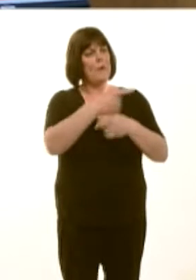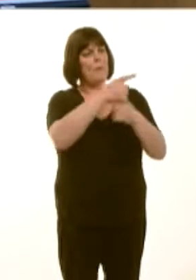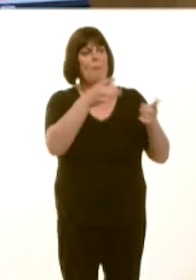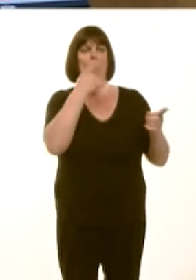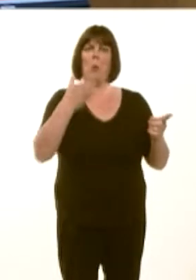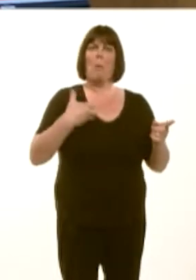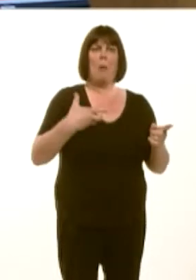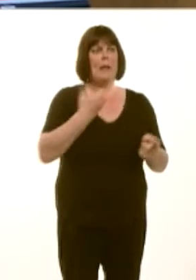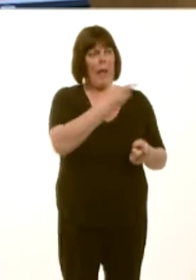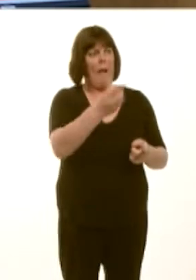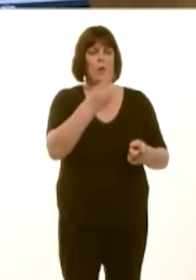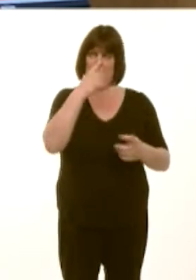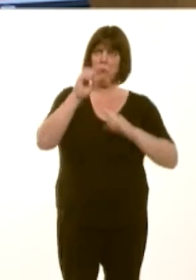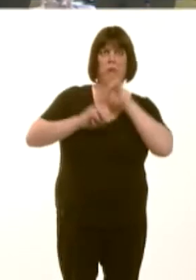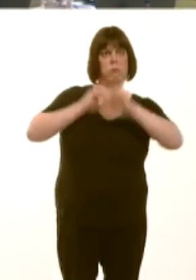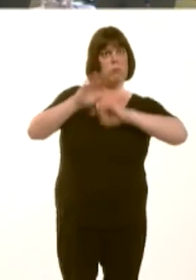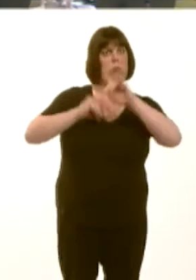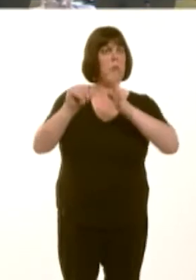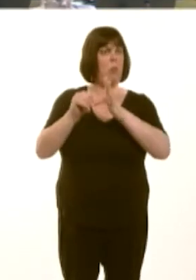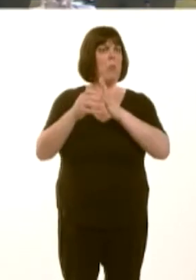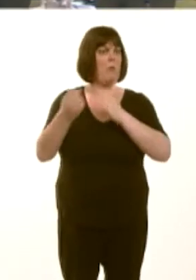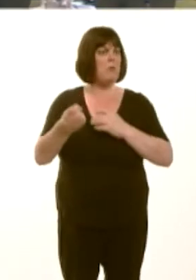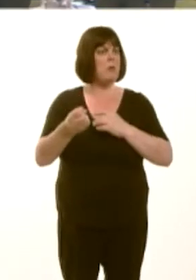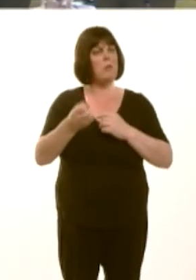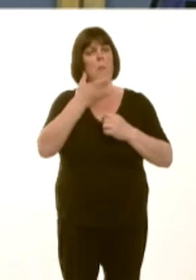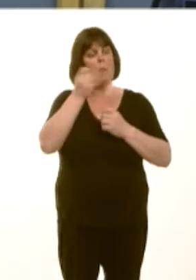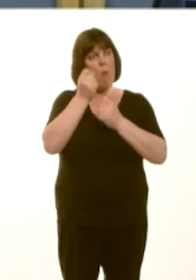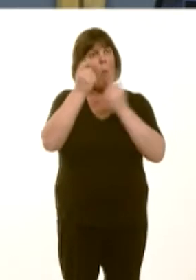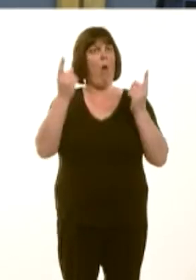to get those complaints resolved as soon as possible. Question 3, Nick Ramsey.